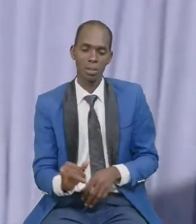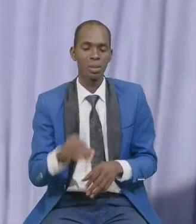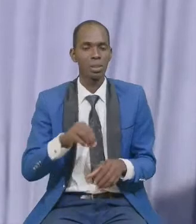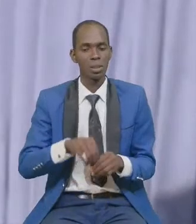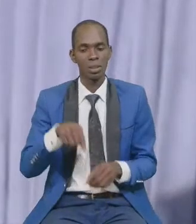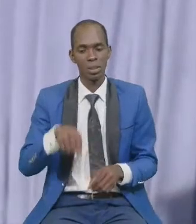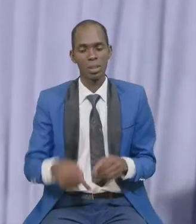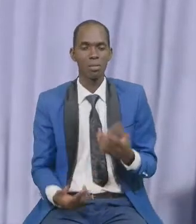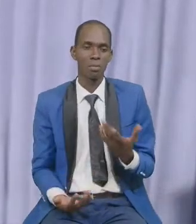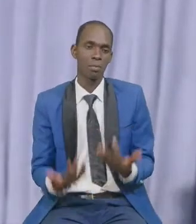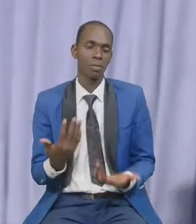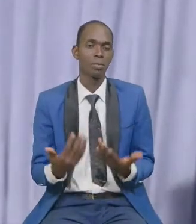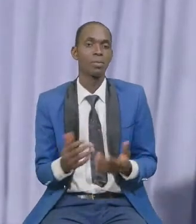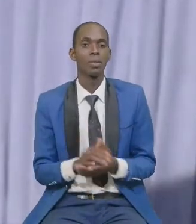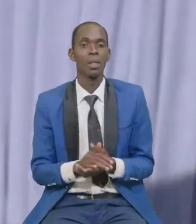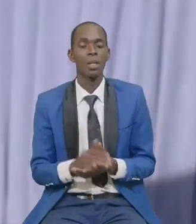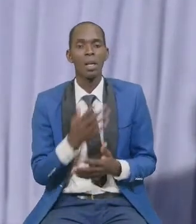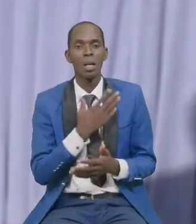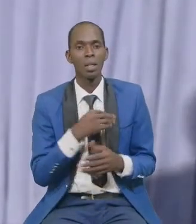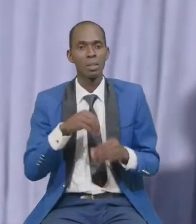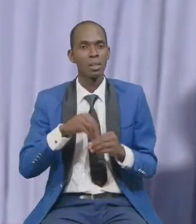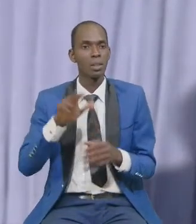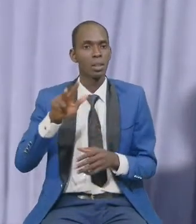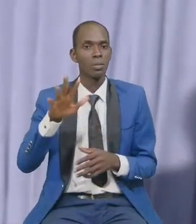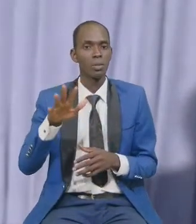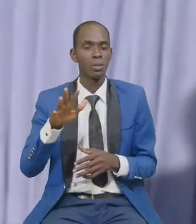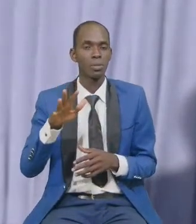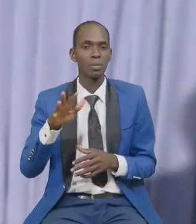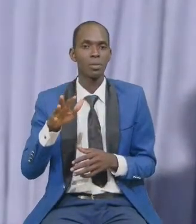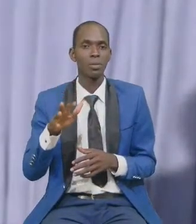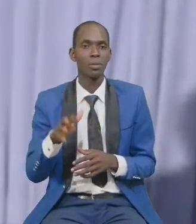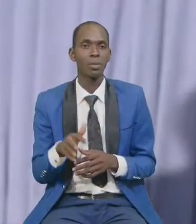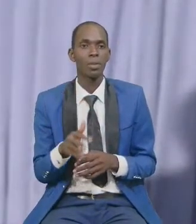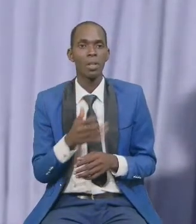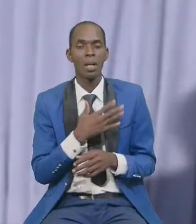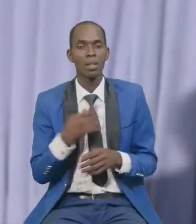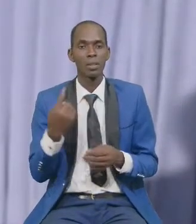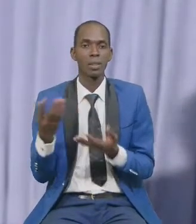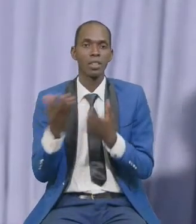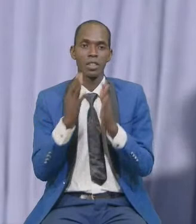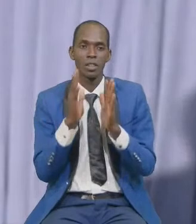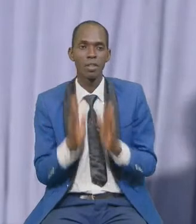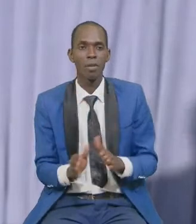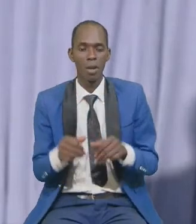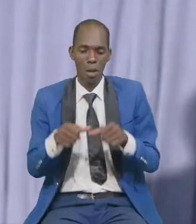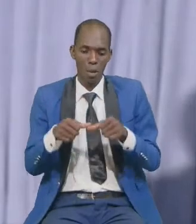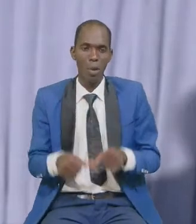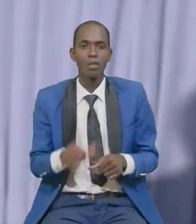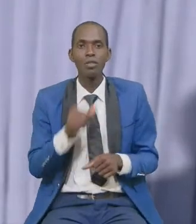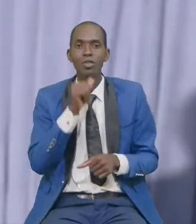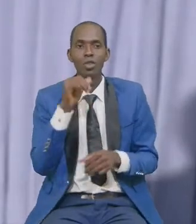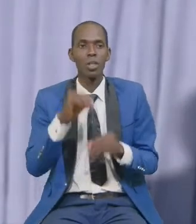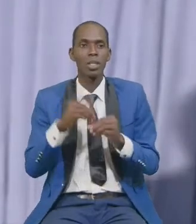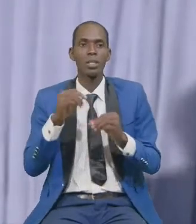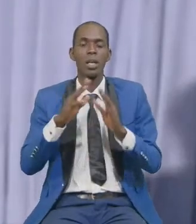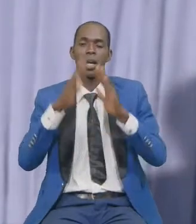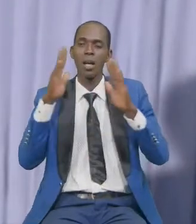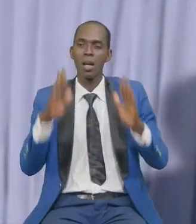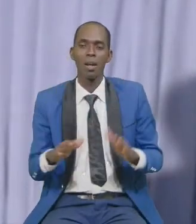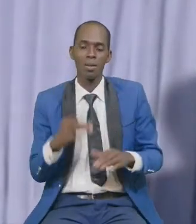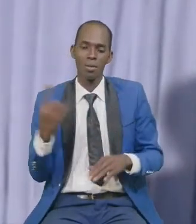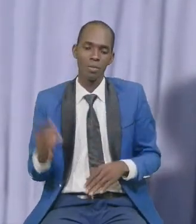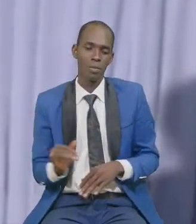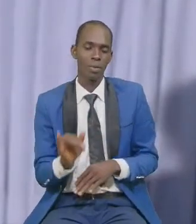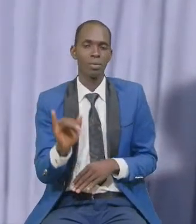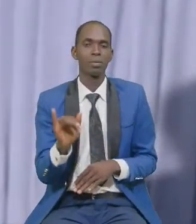verse 35. And the servant abideth not in the house forever.